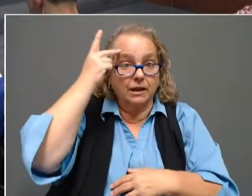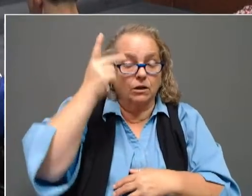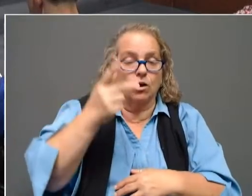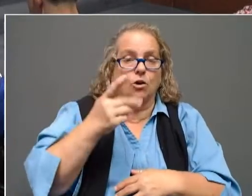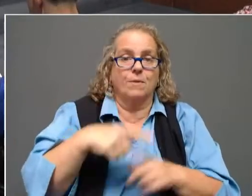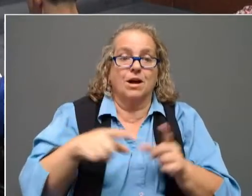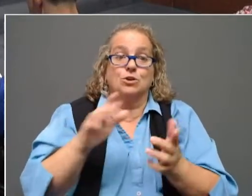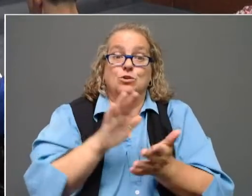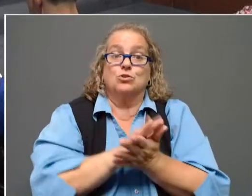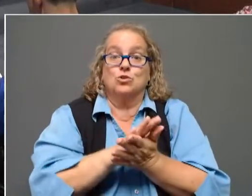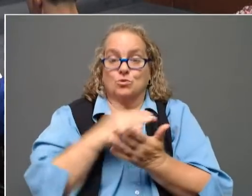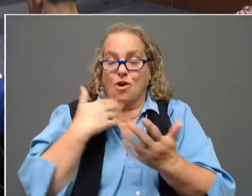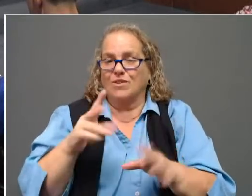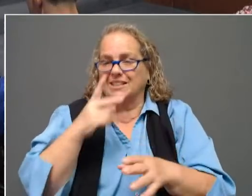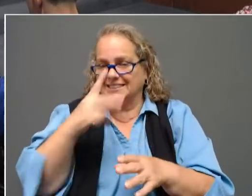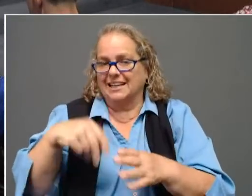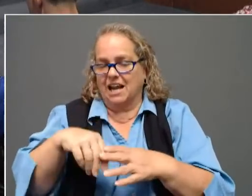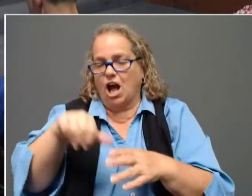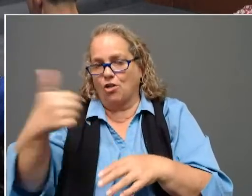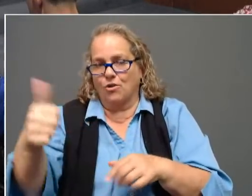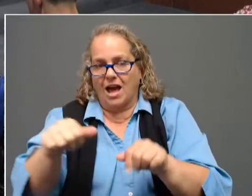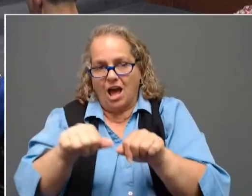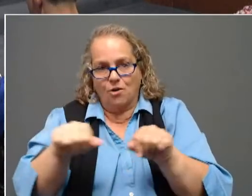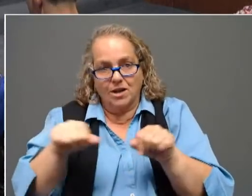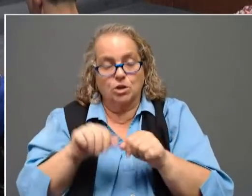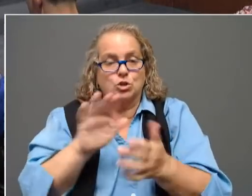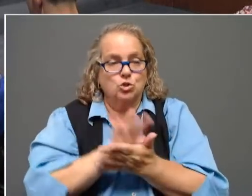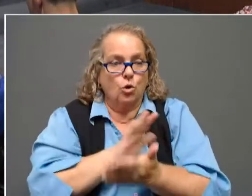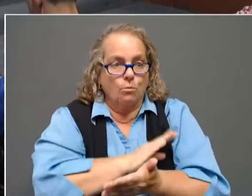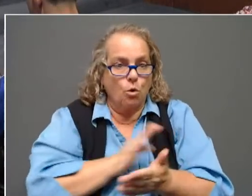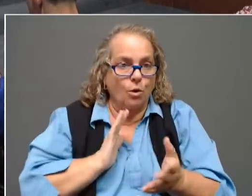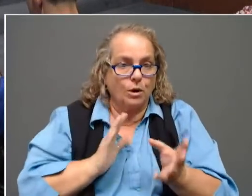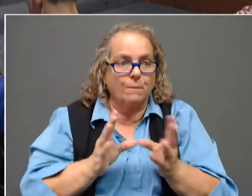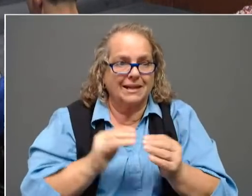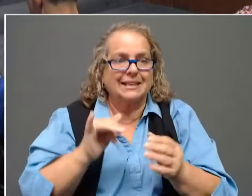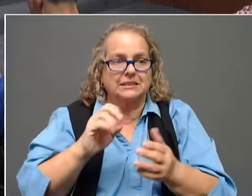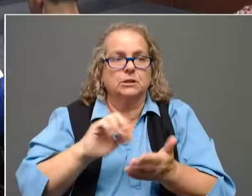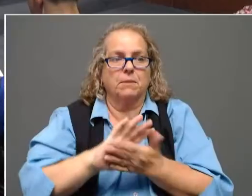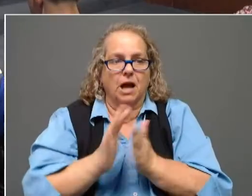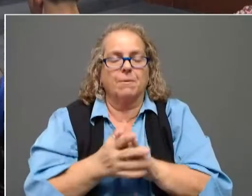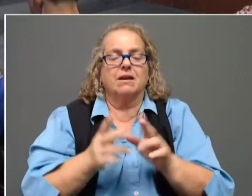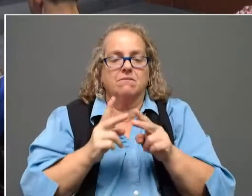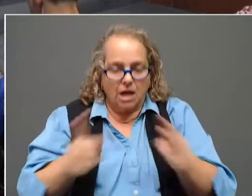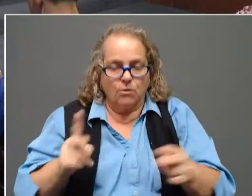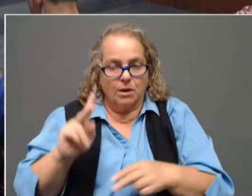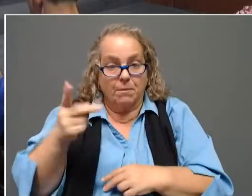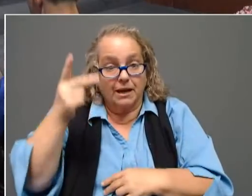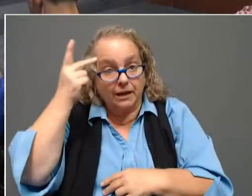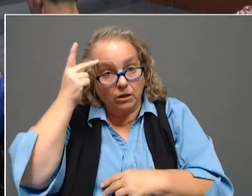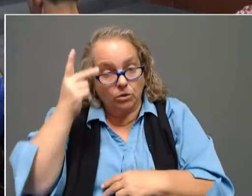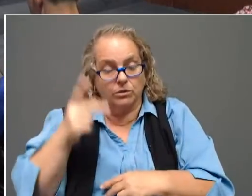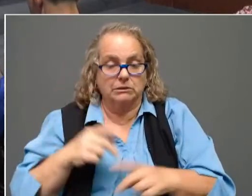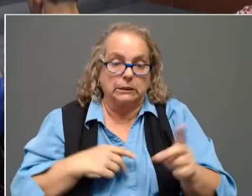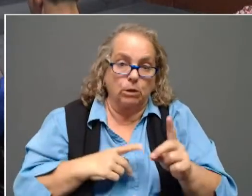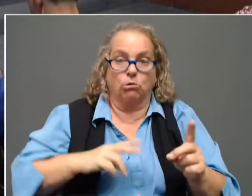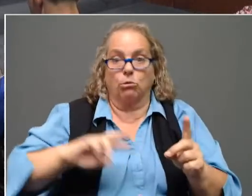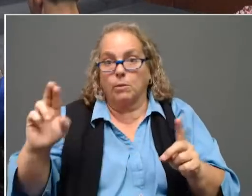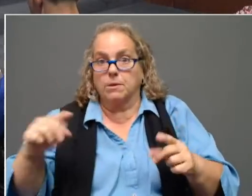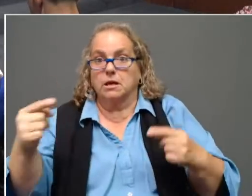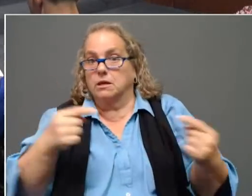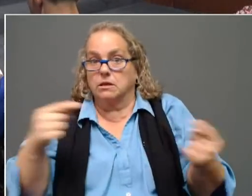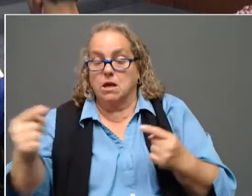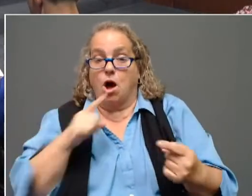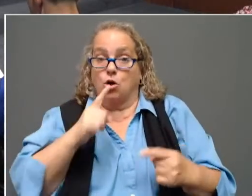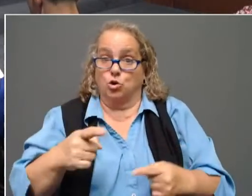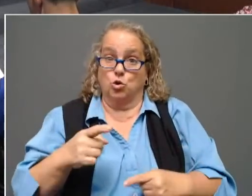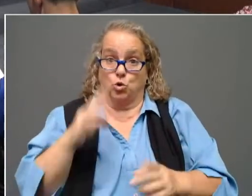areas that, you know, school board meetings and that sort of thing are becoming fairly political. Are you worried about there be this kind of adding